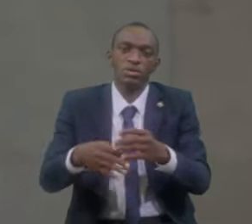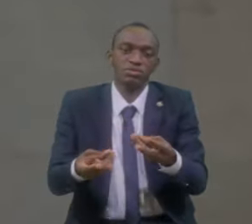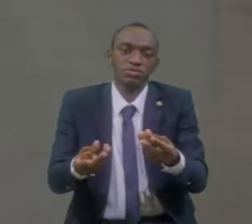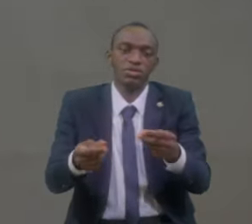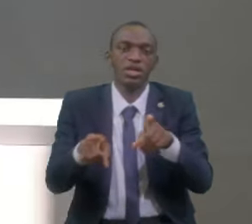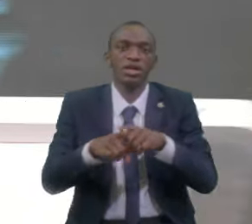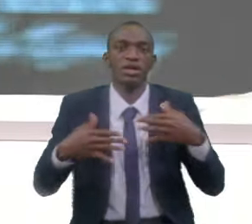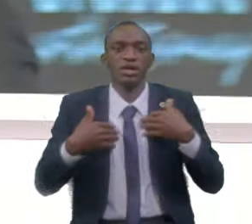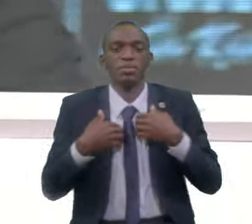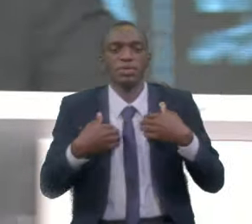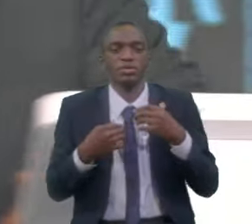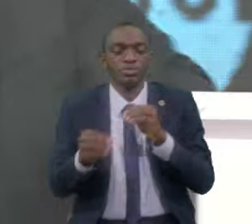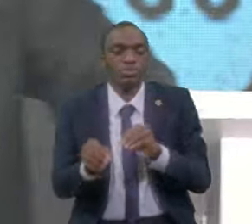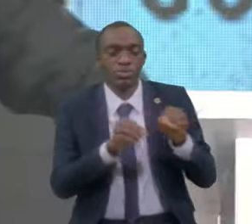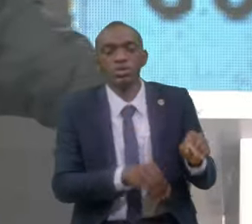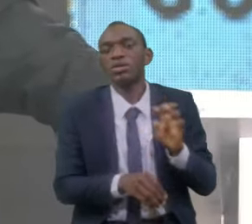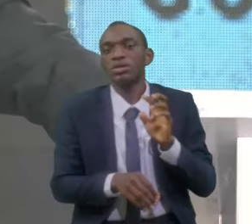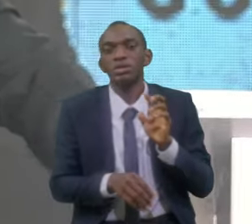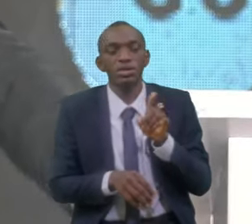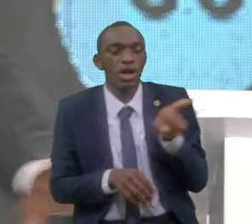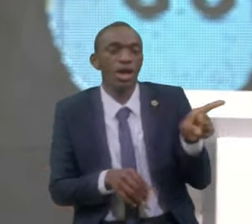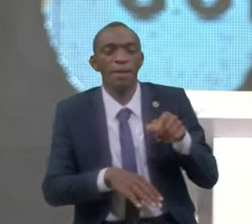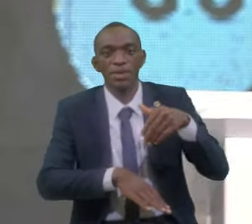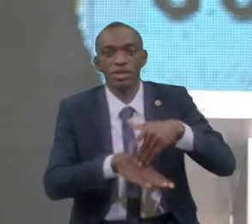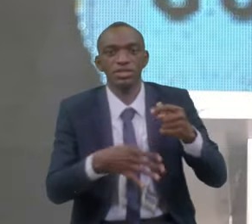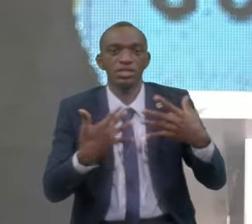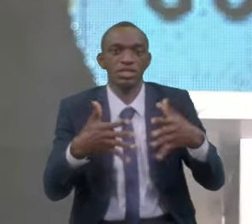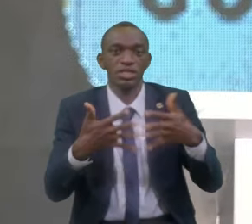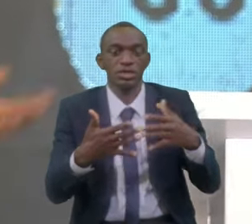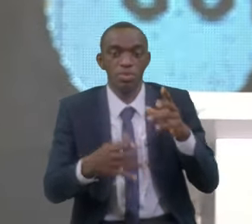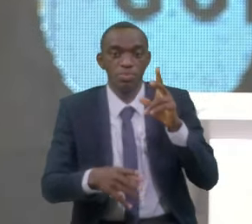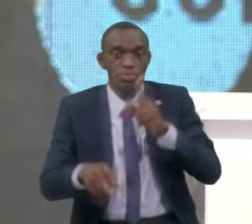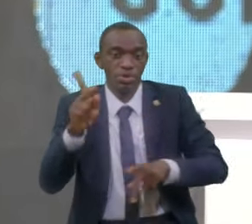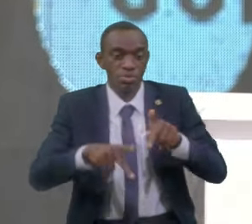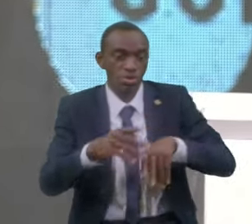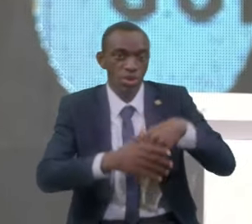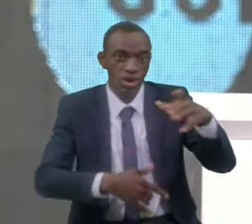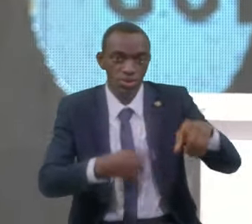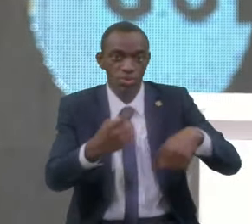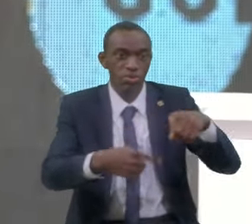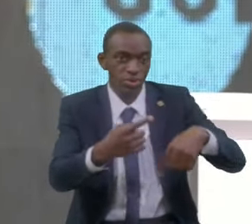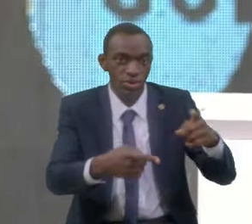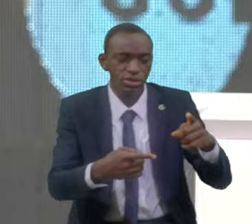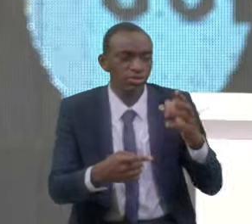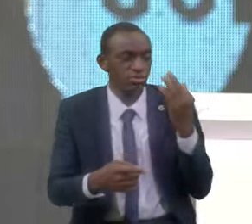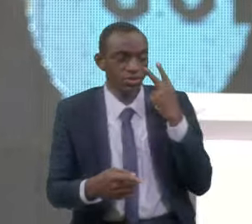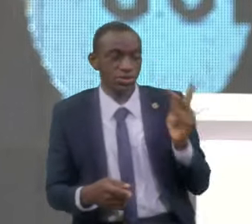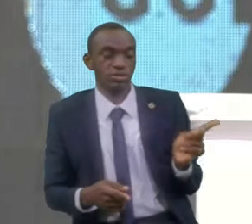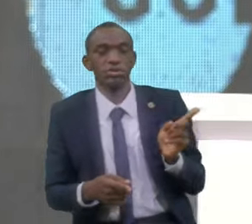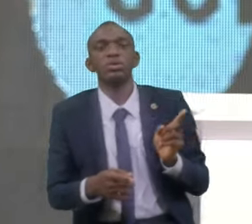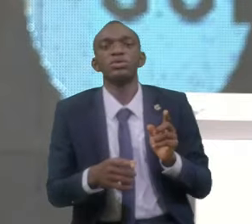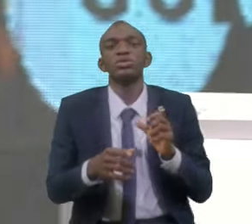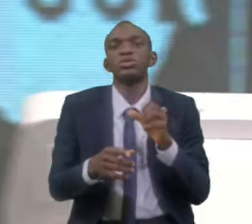door by which everybody will go out. And so we said, in Jesus' name,